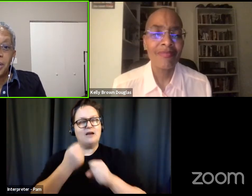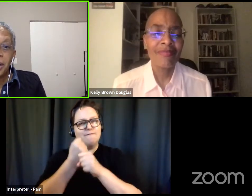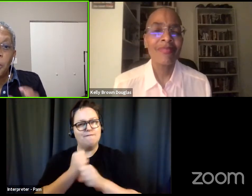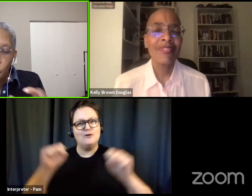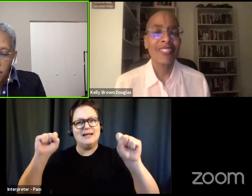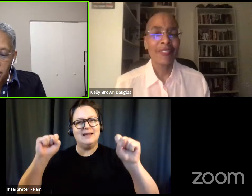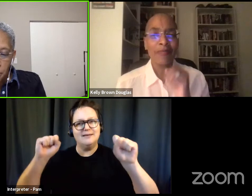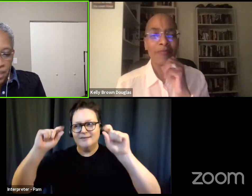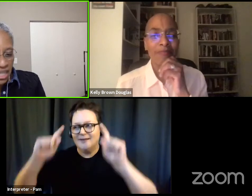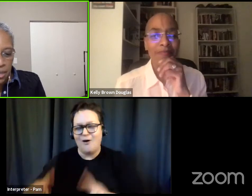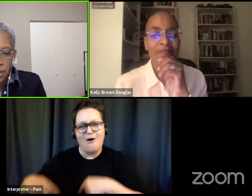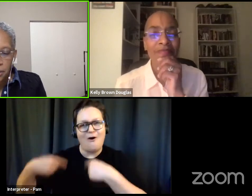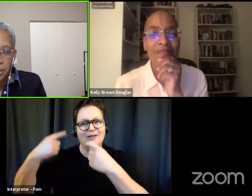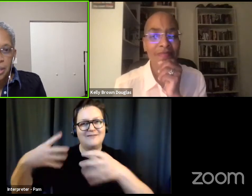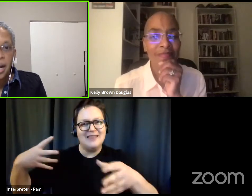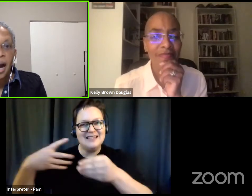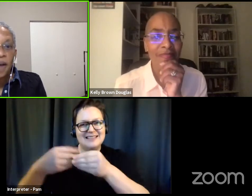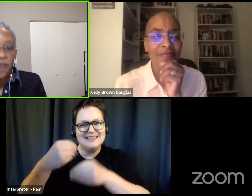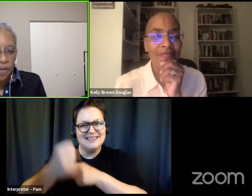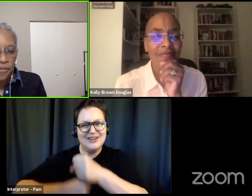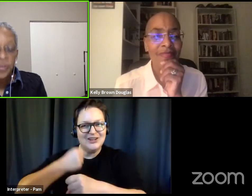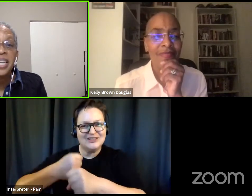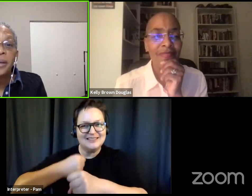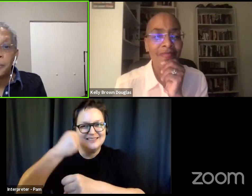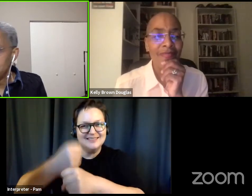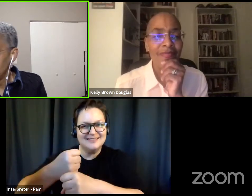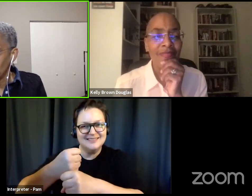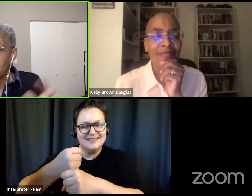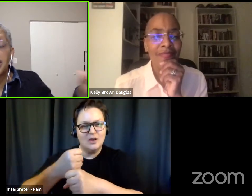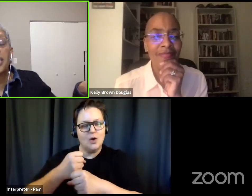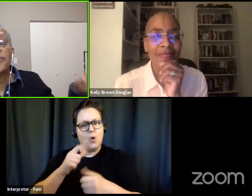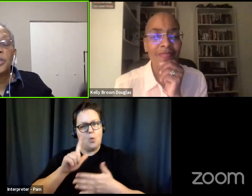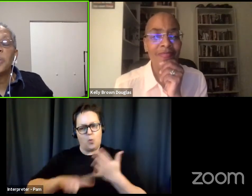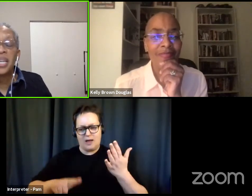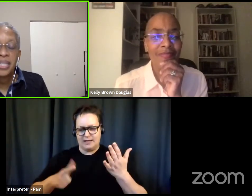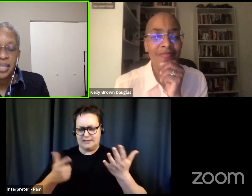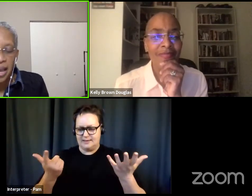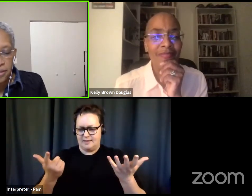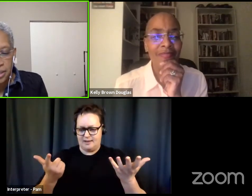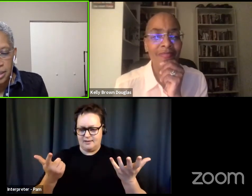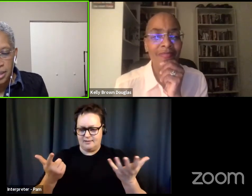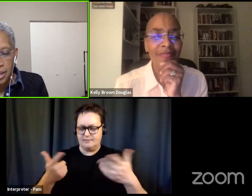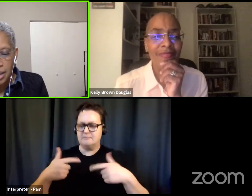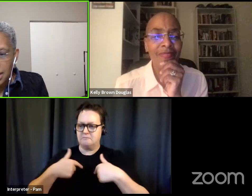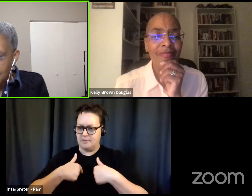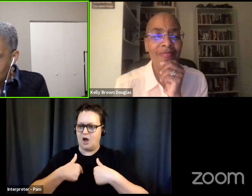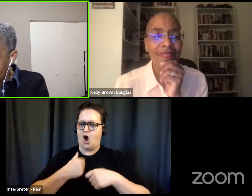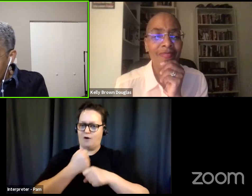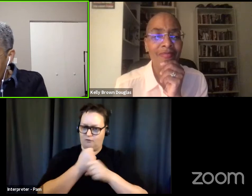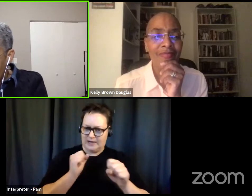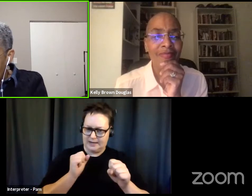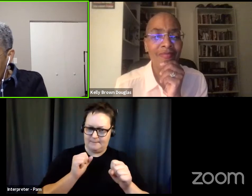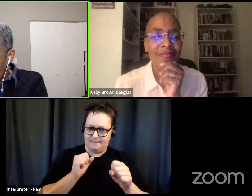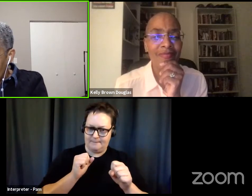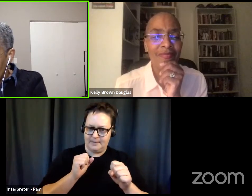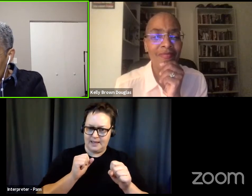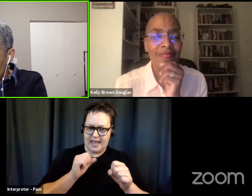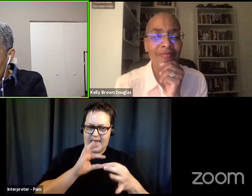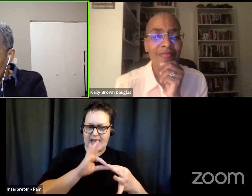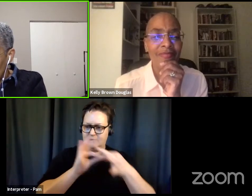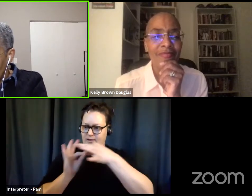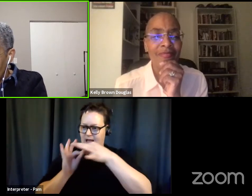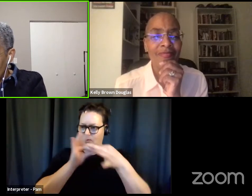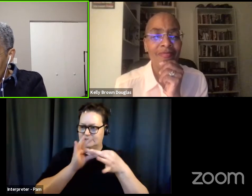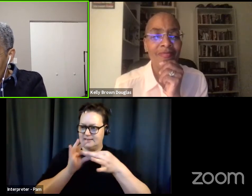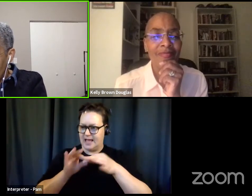years? Like, what's the material of our freedom relative to being enslaved? that can take us